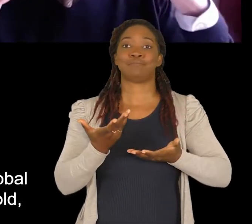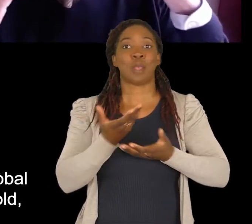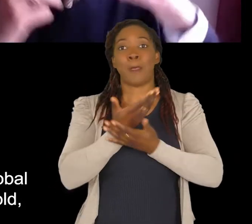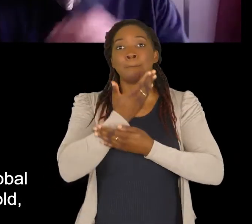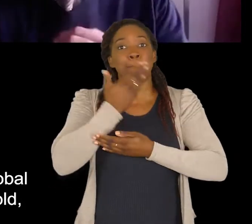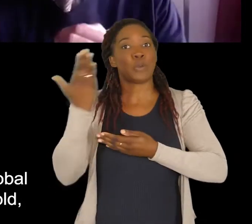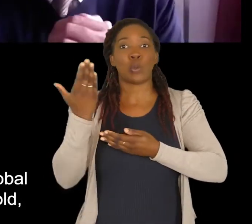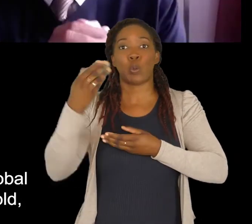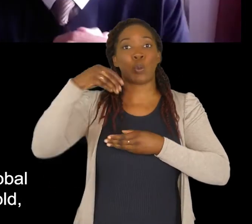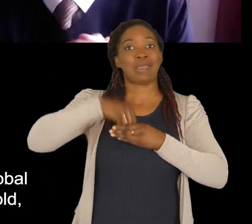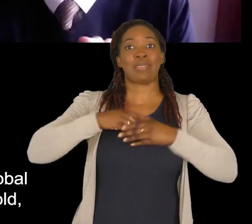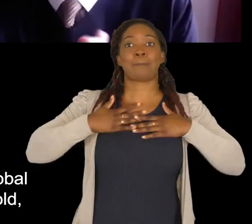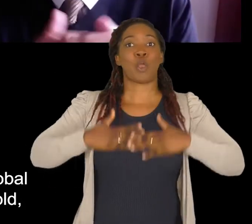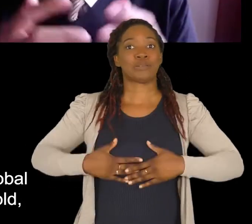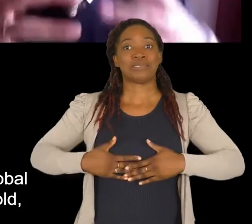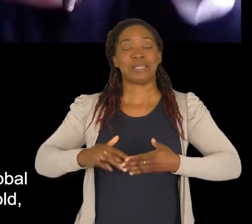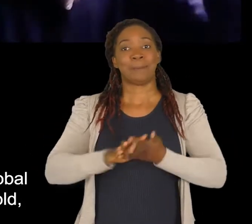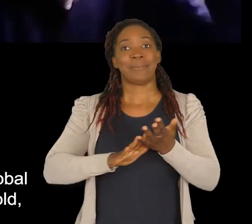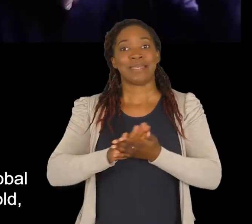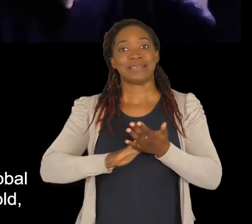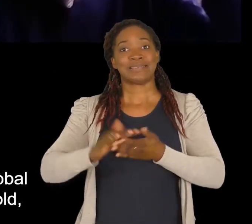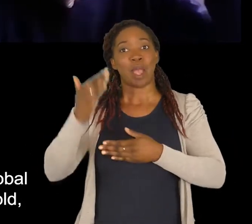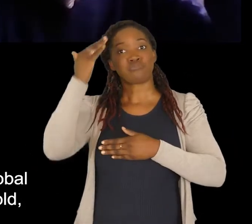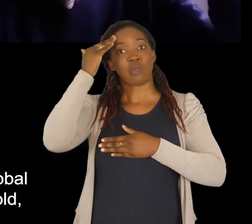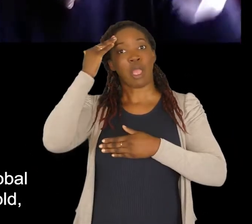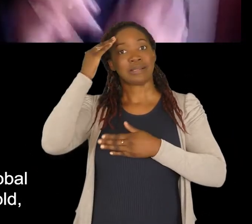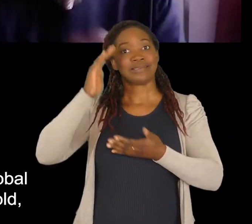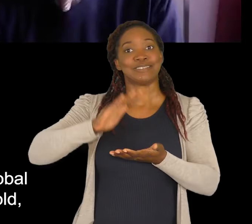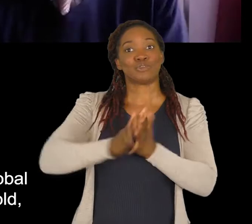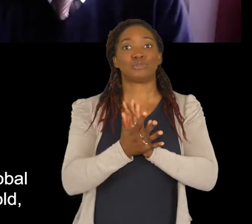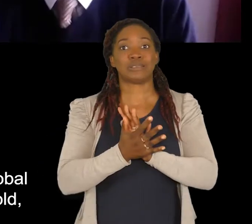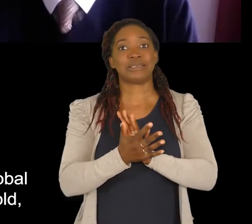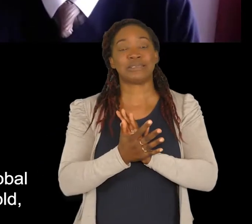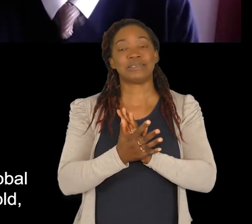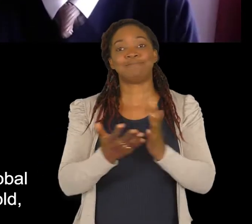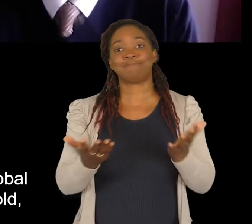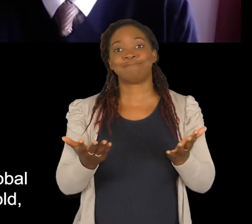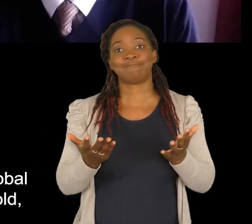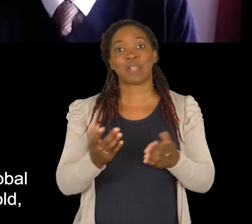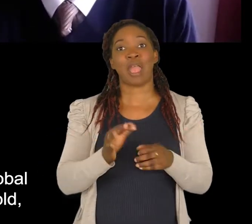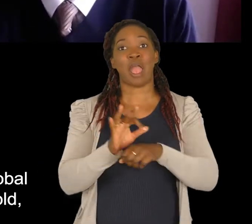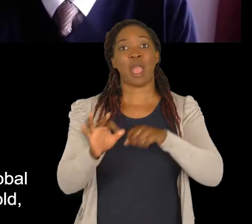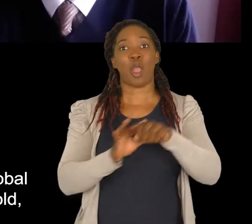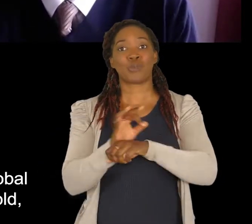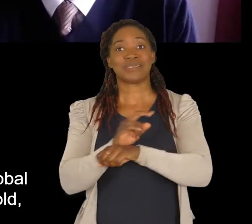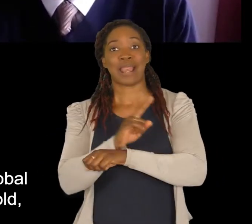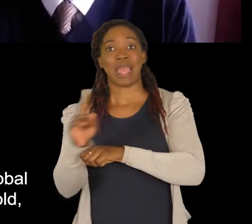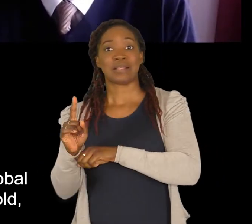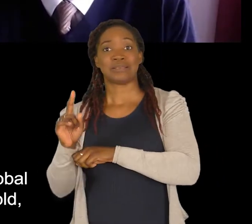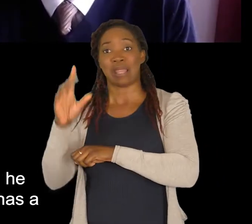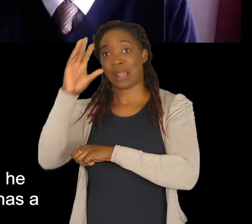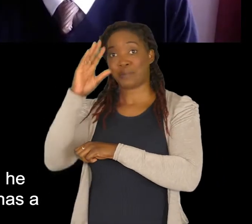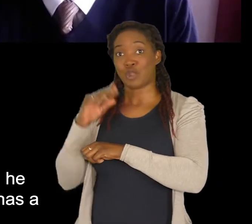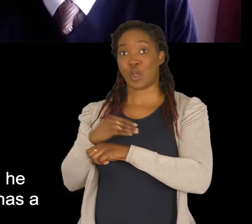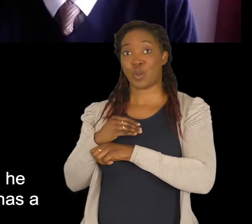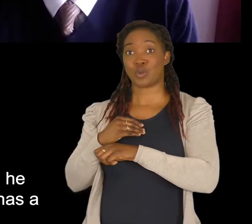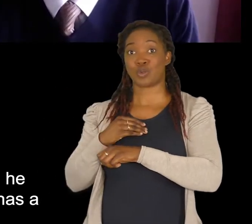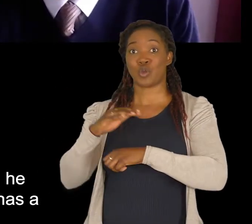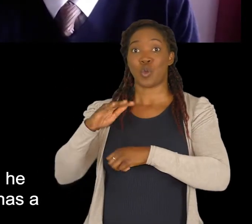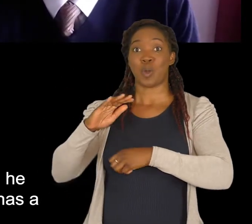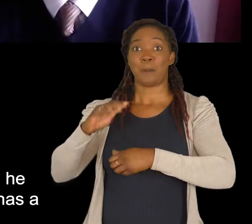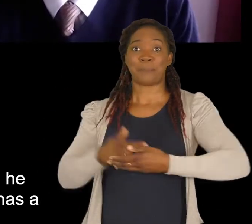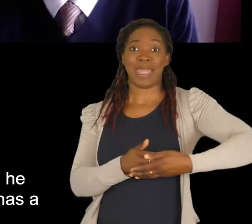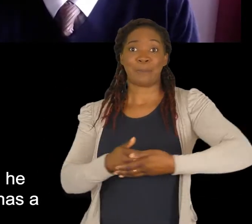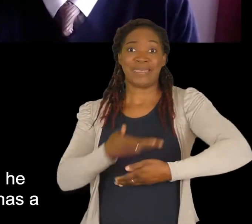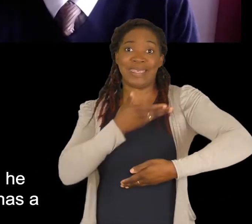to Ishan's brain. And so that created what they called a global brain injury. And a few hours later, when I was told, your child